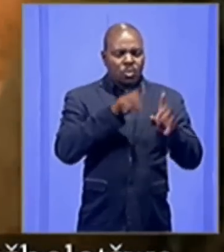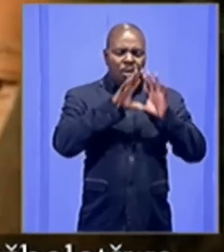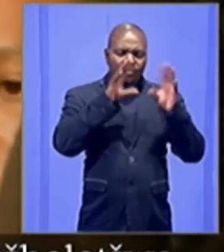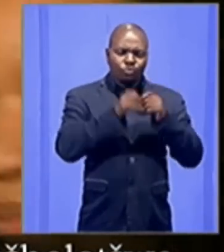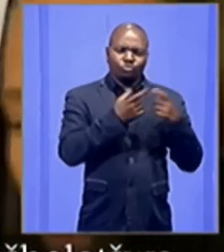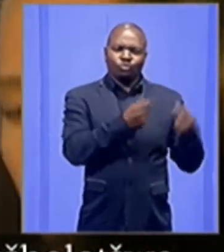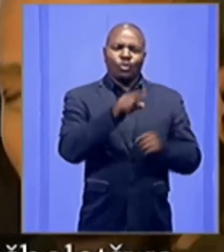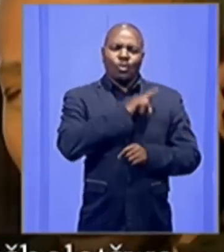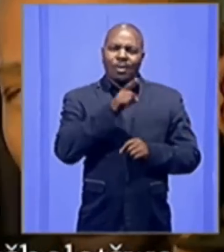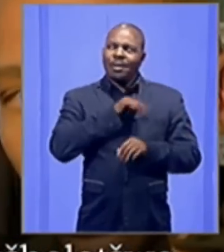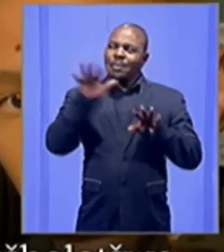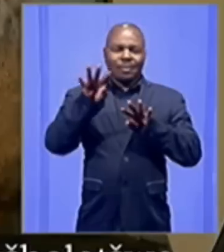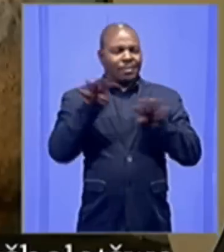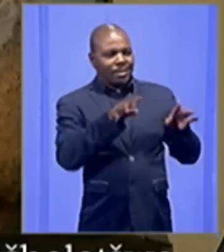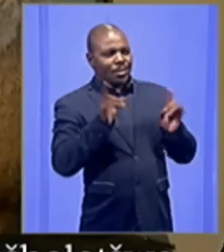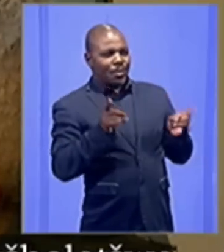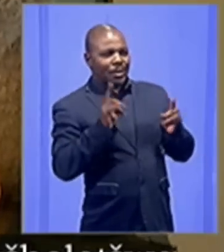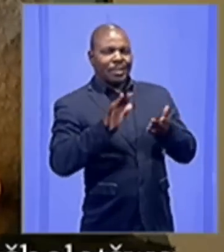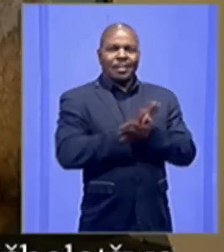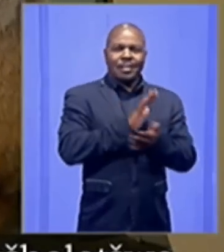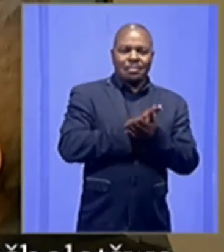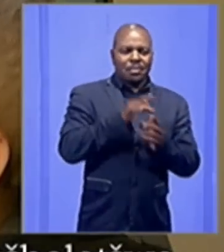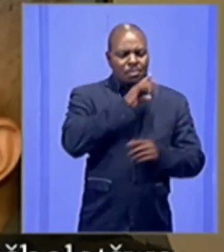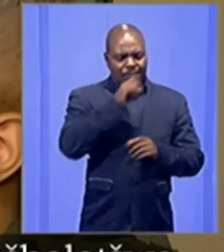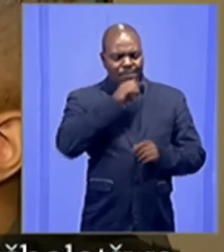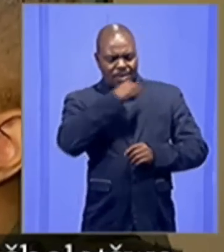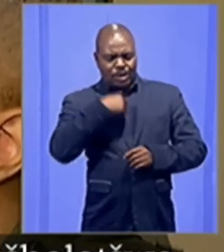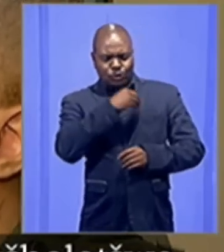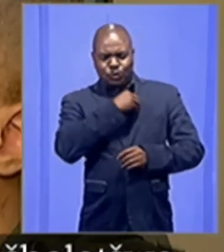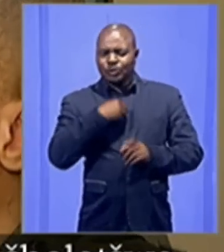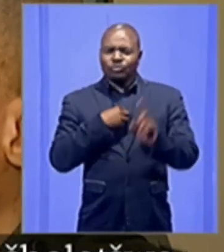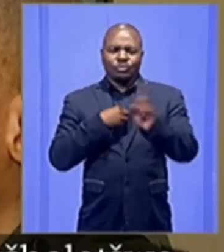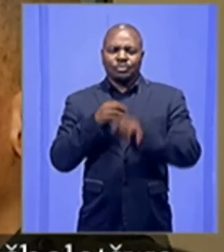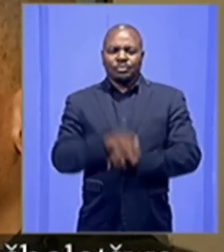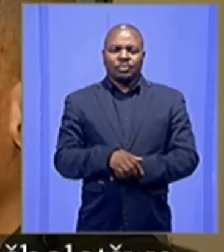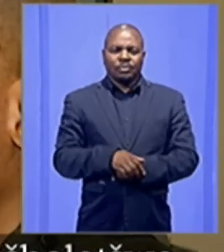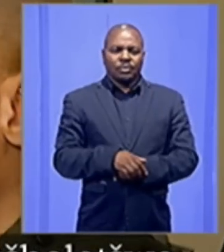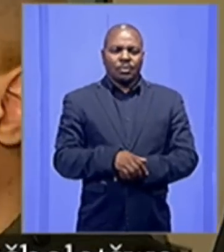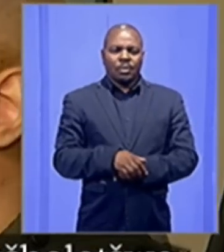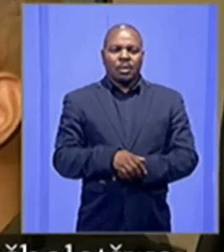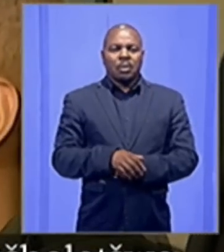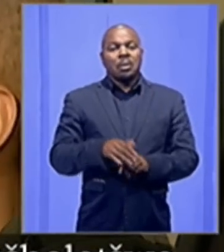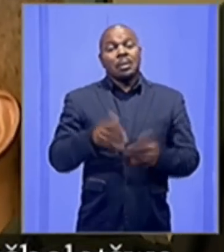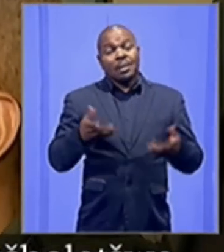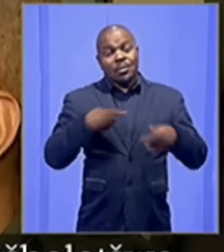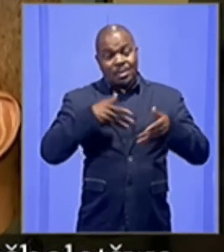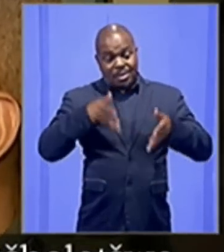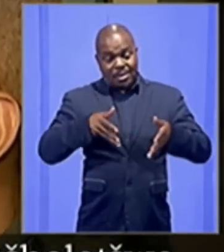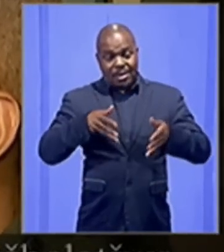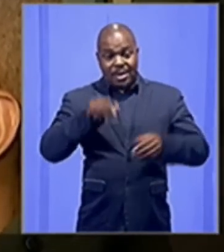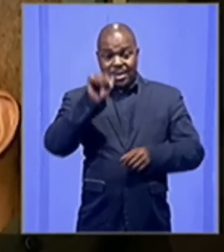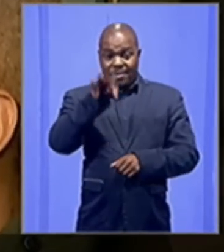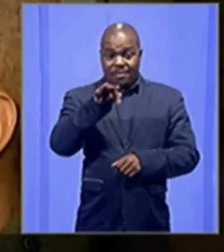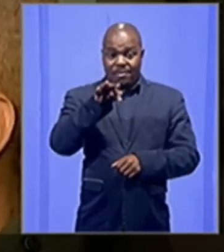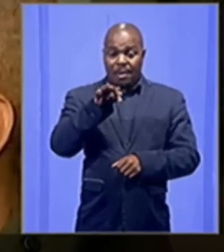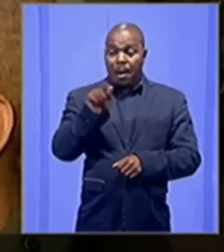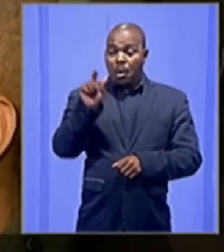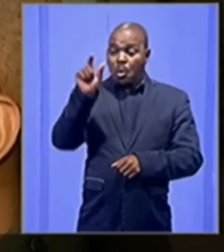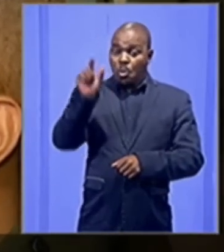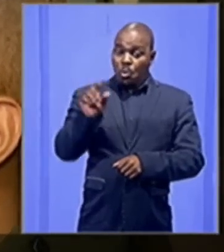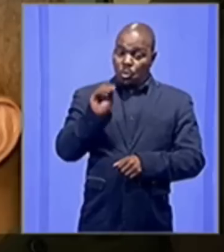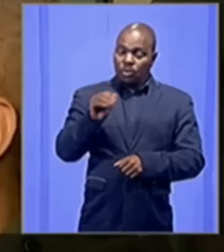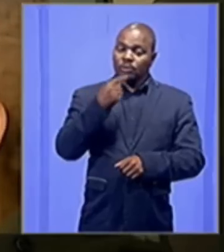ka ge ba thabiša balatedi ba gagwe gomme ga a itire ngaka. We'll be standing here with a serious situation if ever there was one individual who